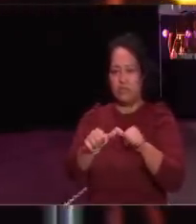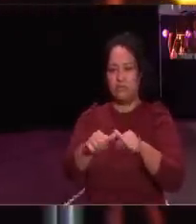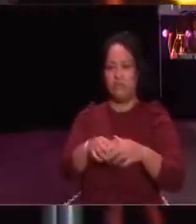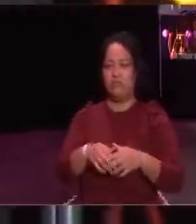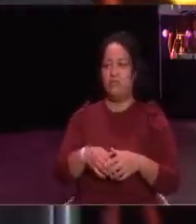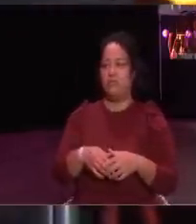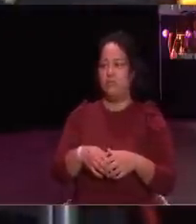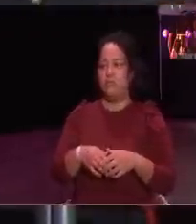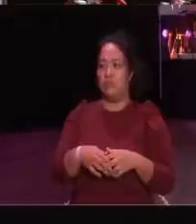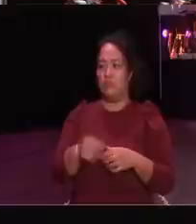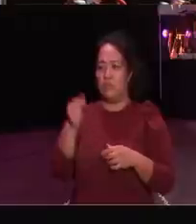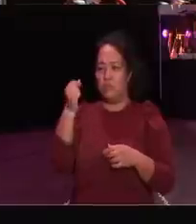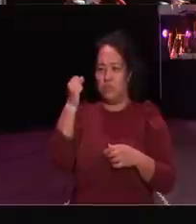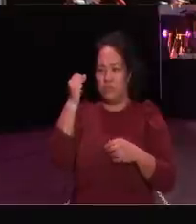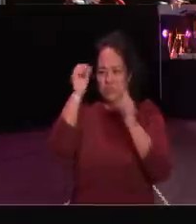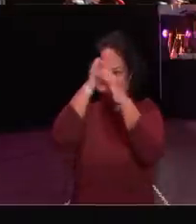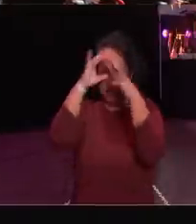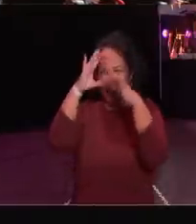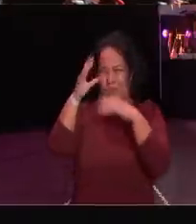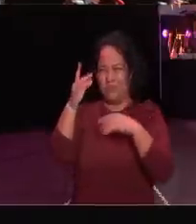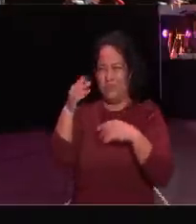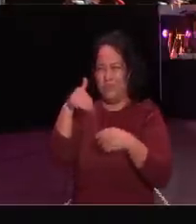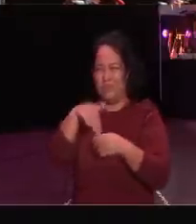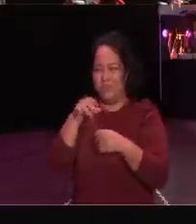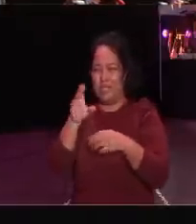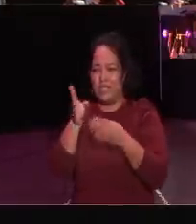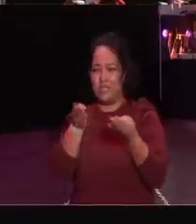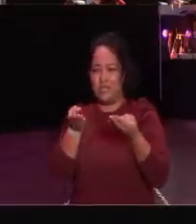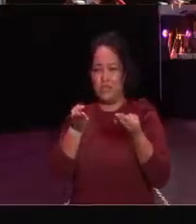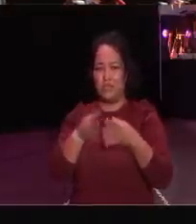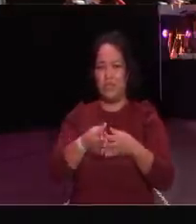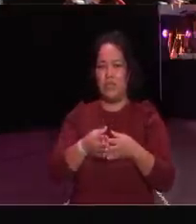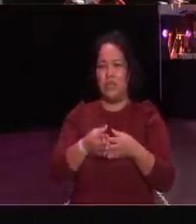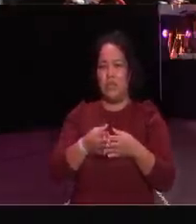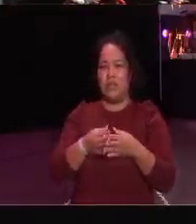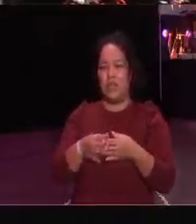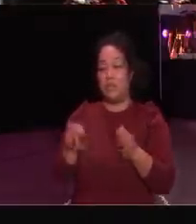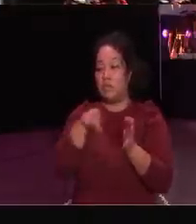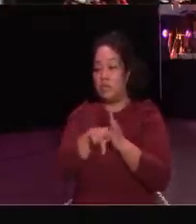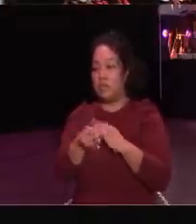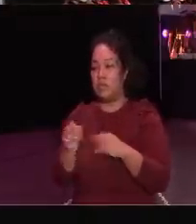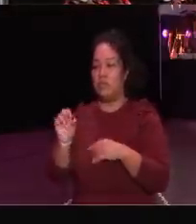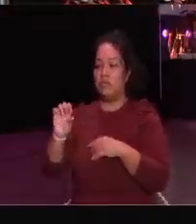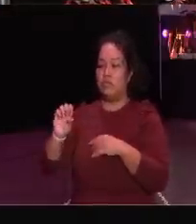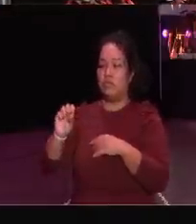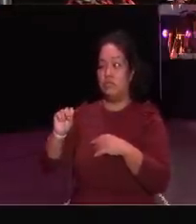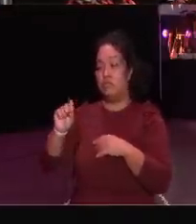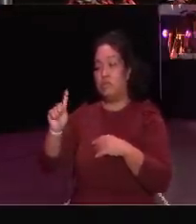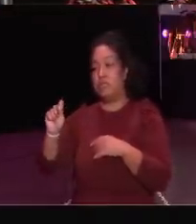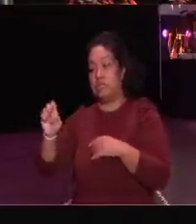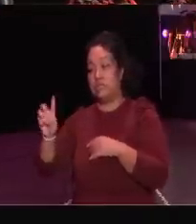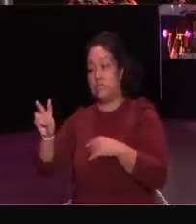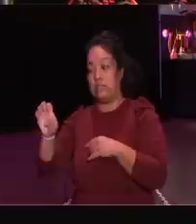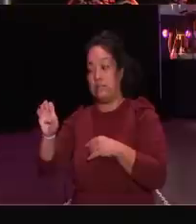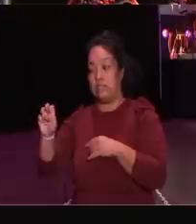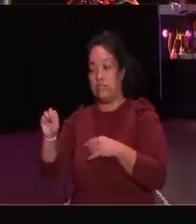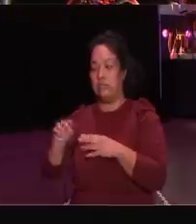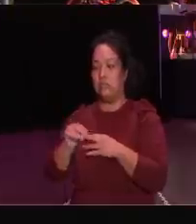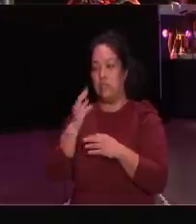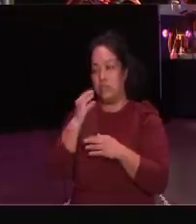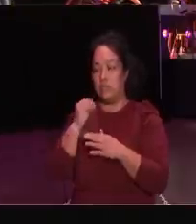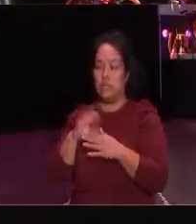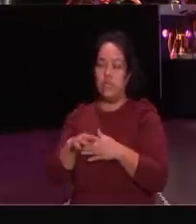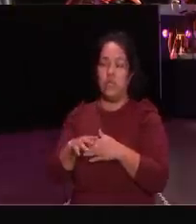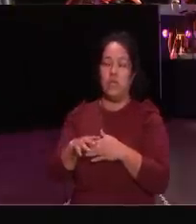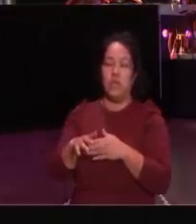being in another service? Acaban de matar a Esteban. They just killed Stephen. El que cantaba en los cultos, dirigía los cultos. The one that